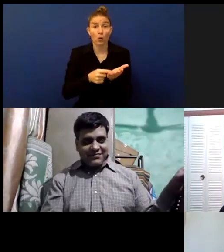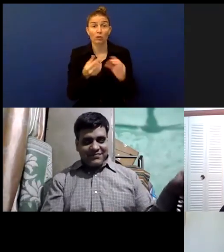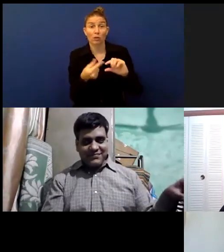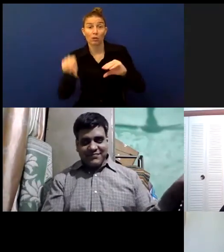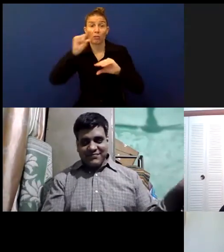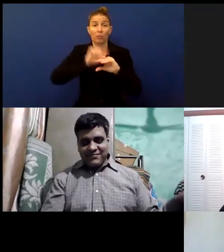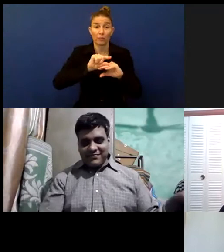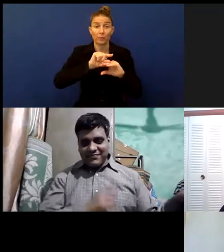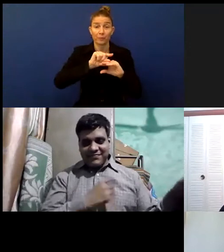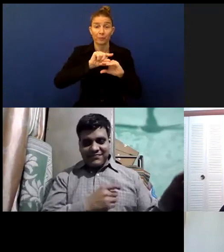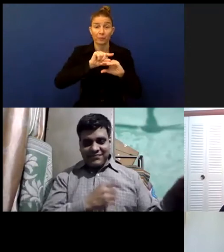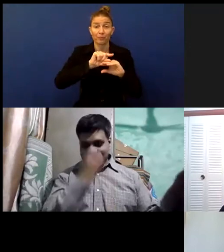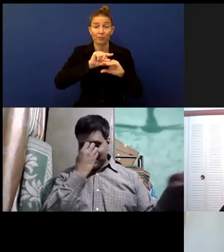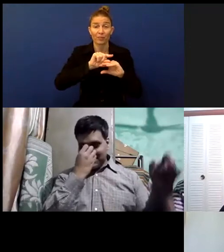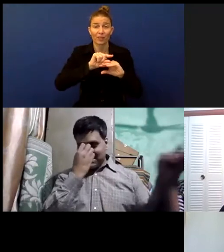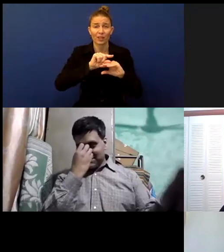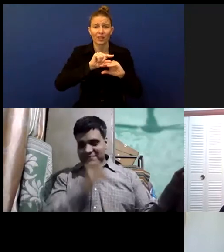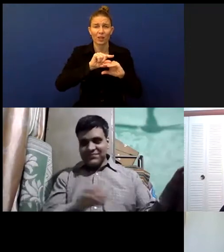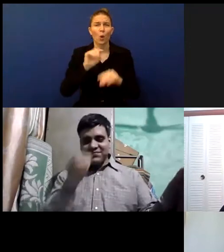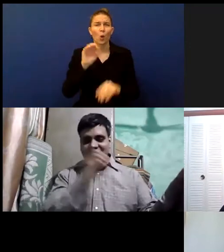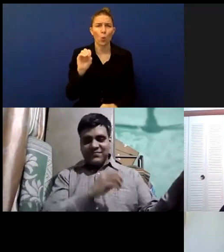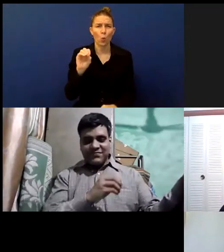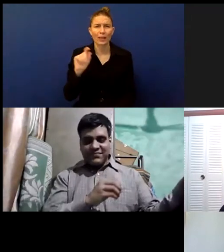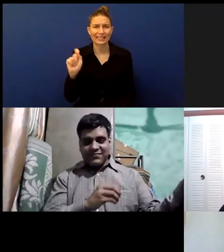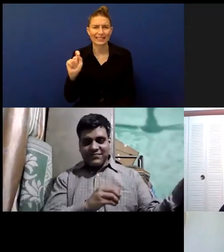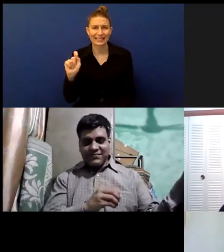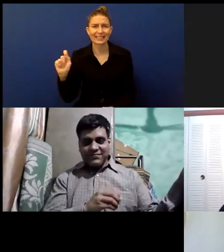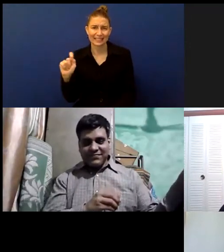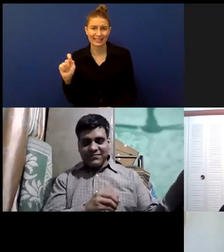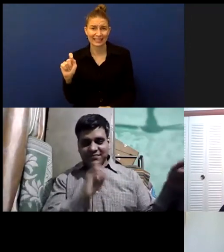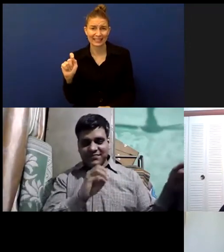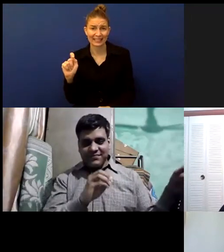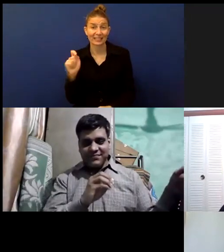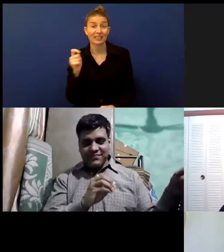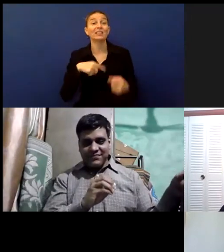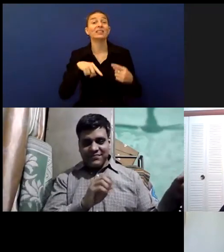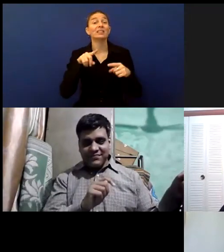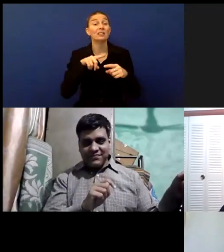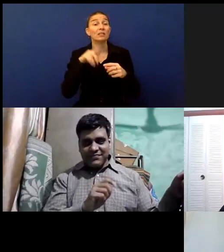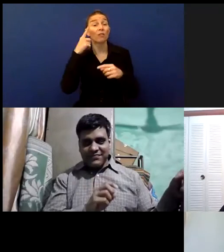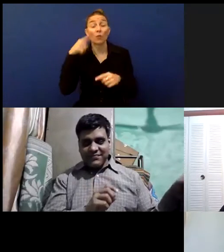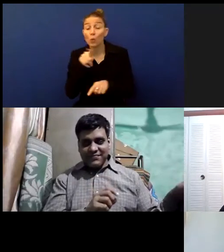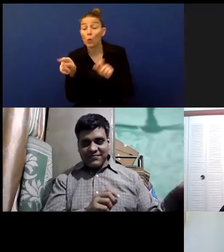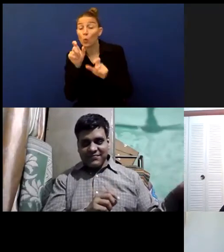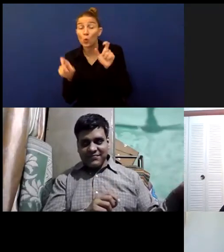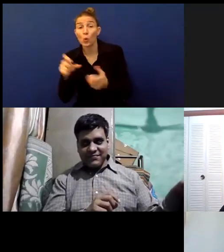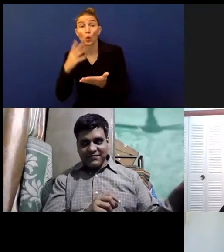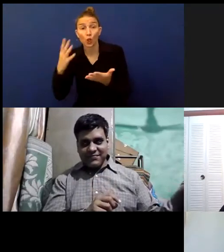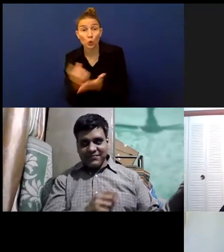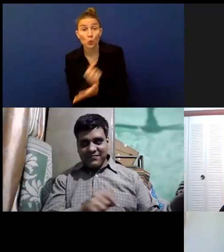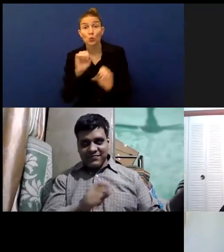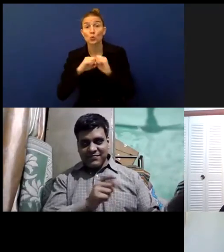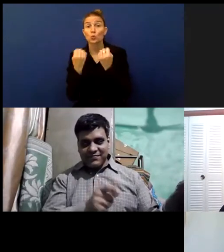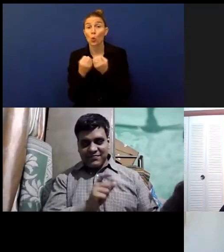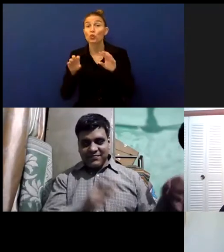over the top, which they call OTT. This one is imposed on social media users, which is a huge hindrance